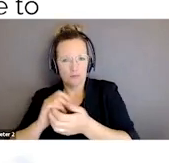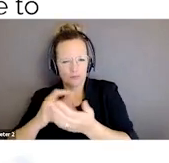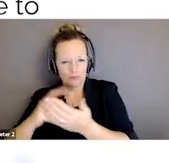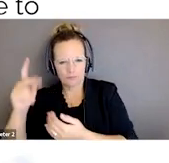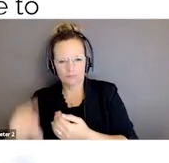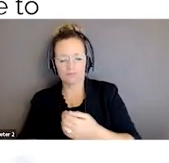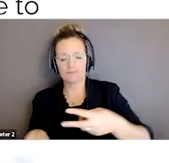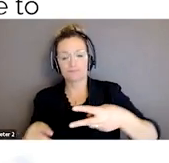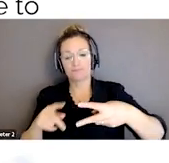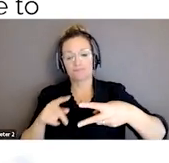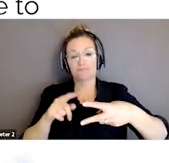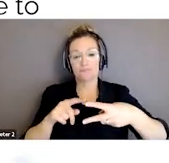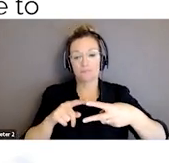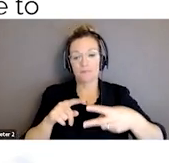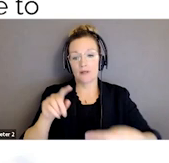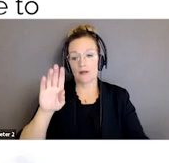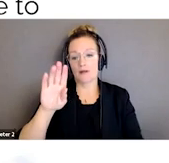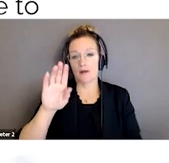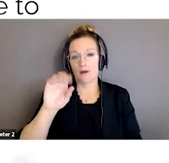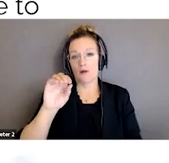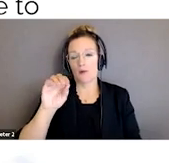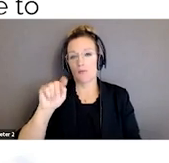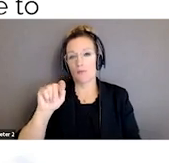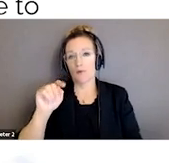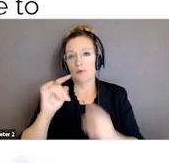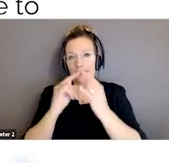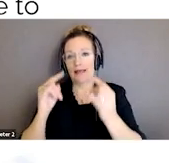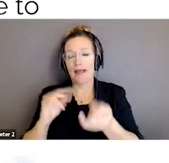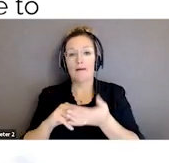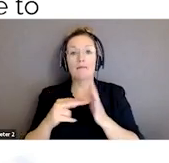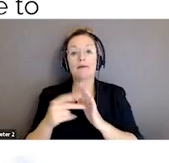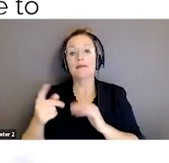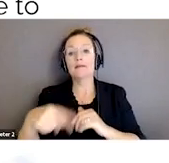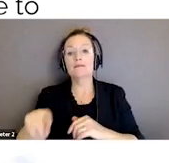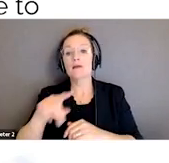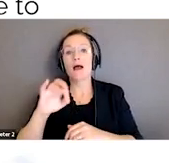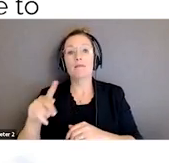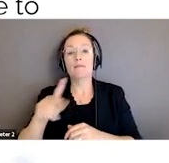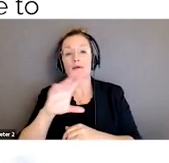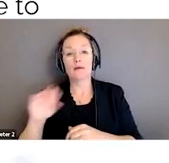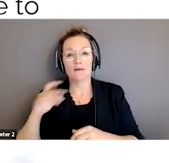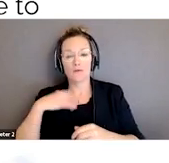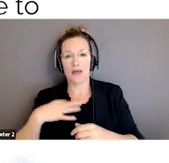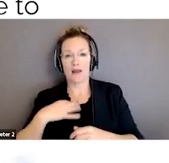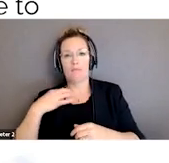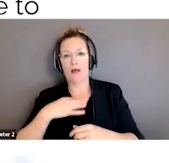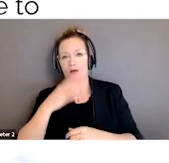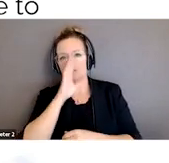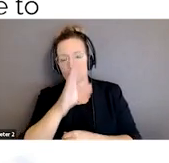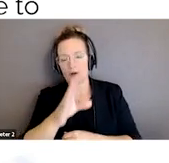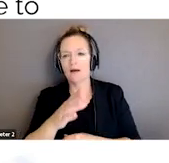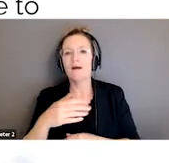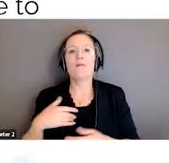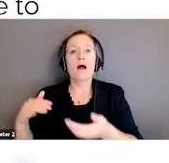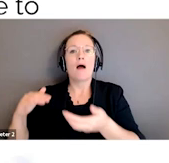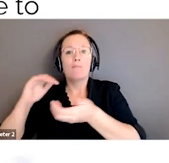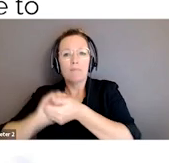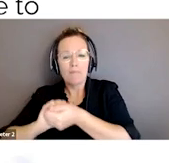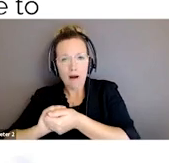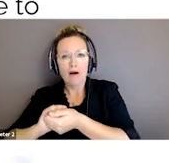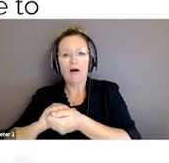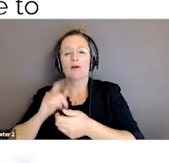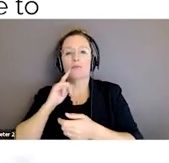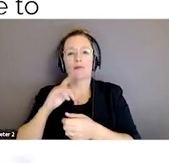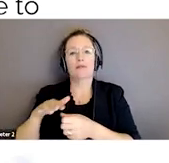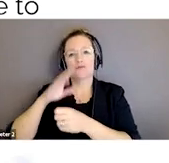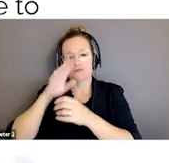will tell you about right now is IP Bootcamp companies can apply to directly, whereas partner program, the regional innovation centers